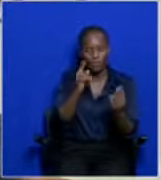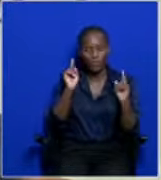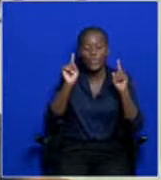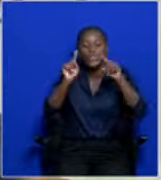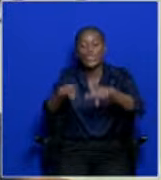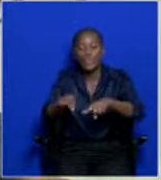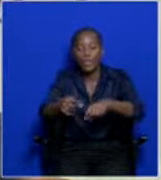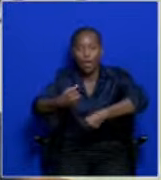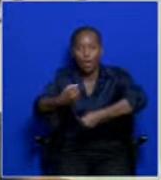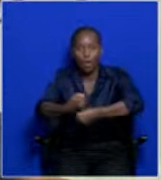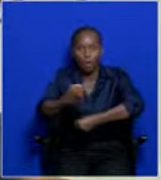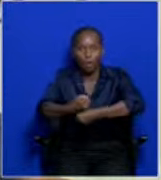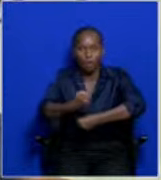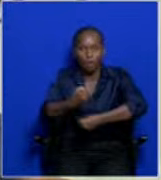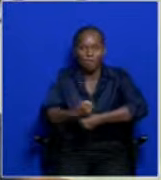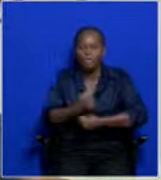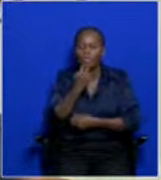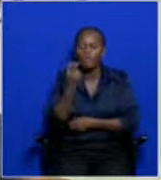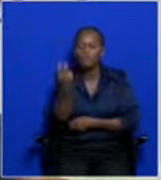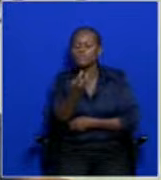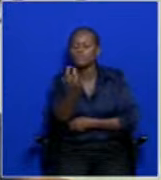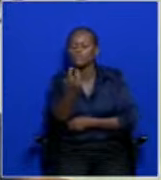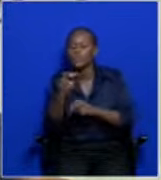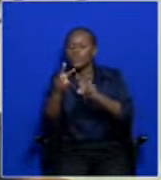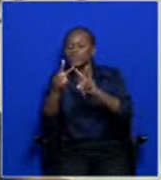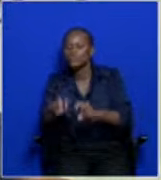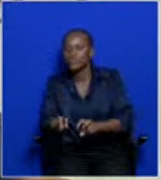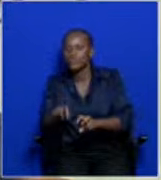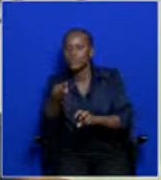suspects in connection with a robbery that took place in Niger.